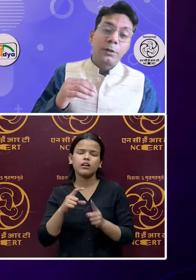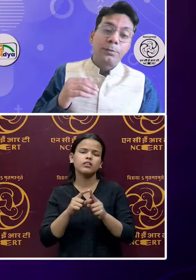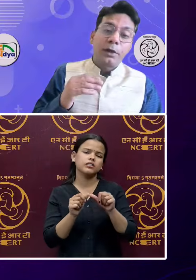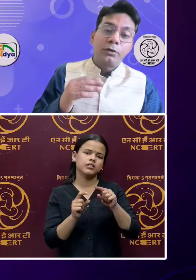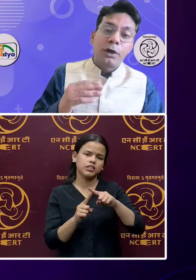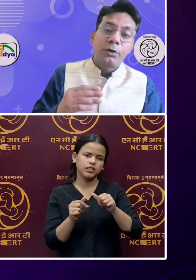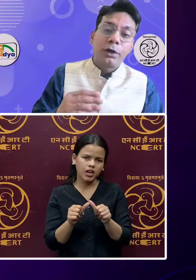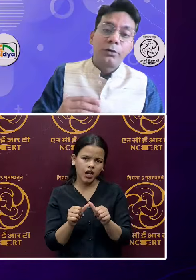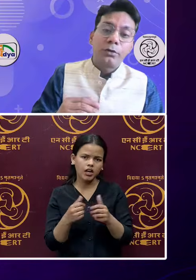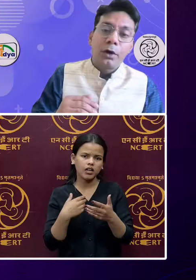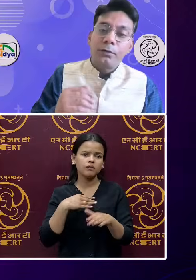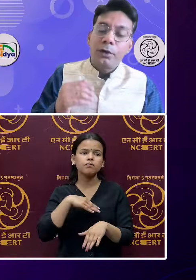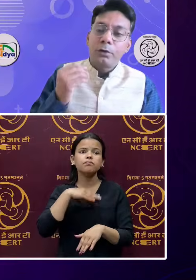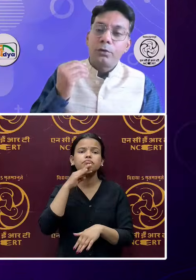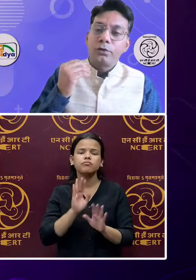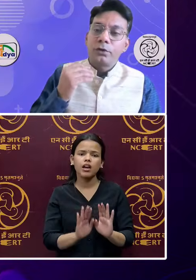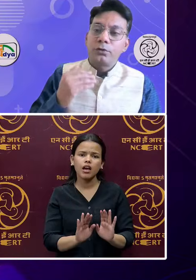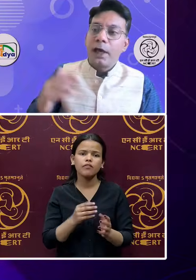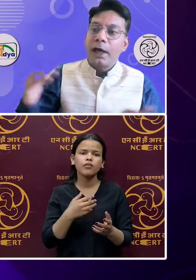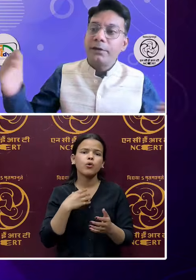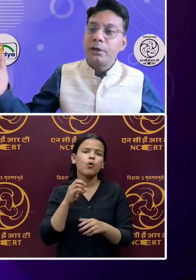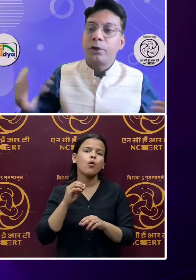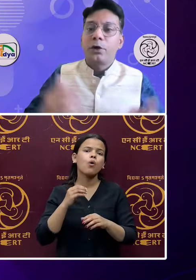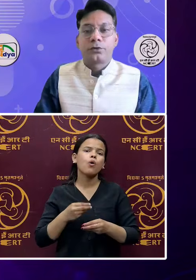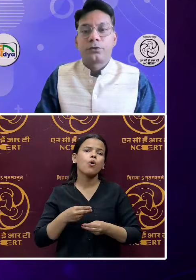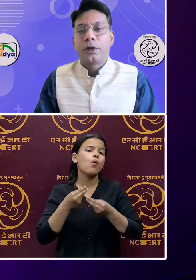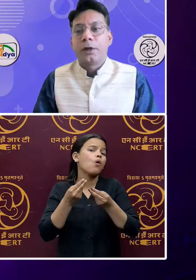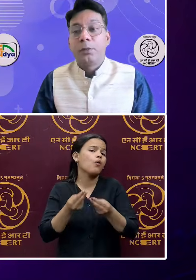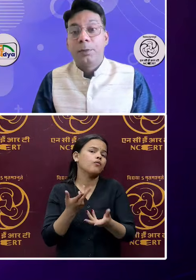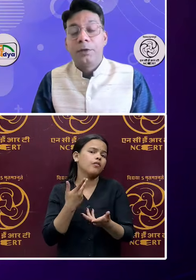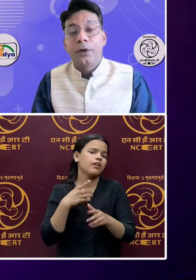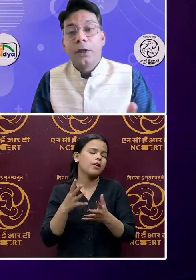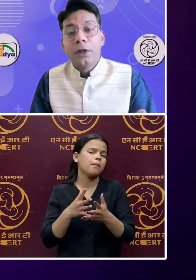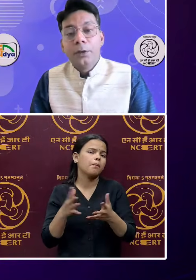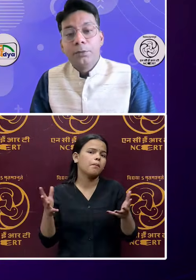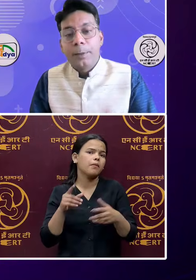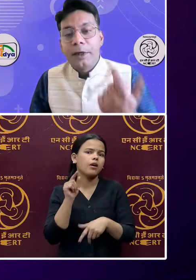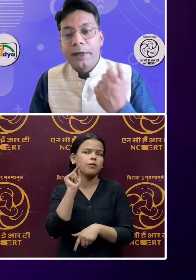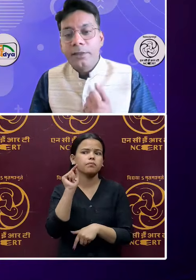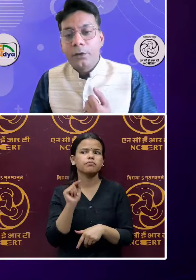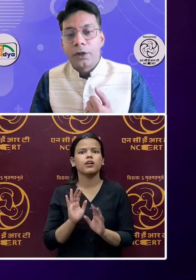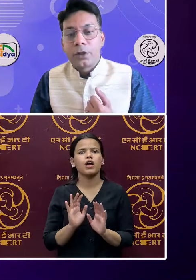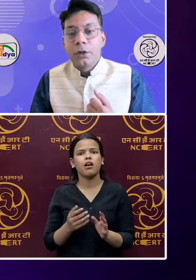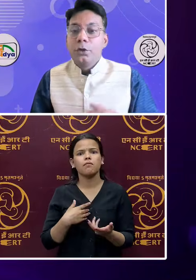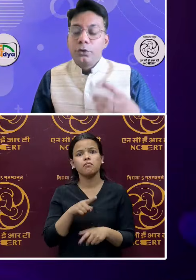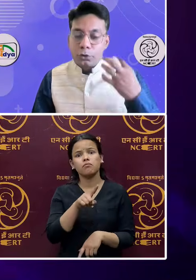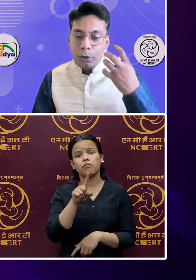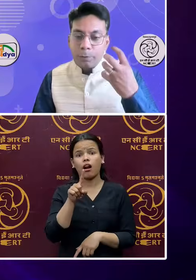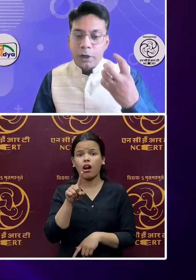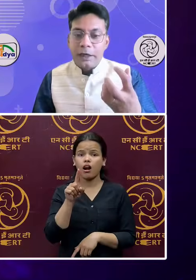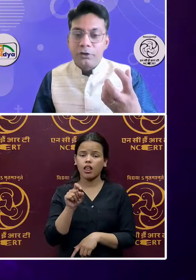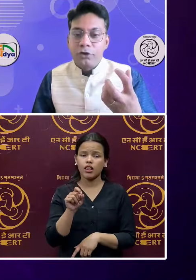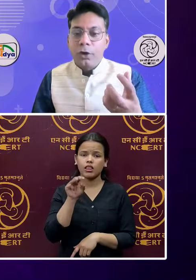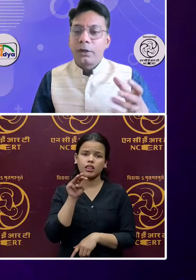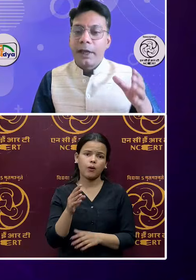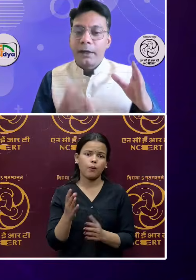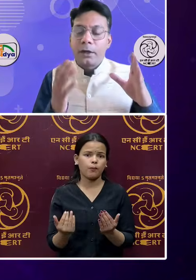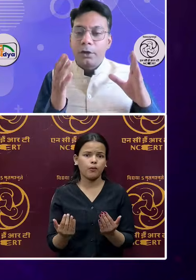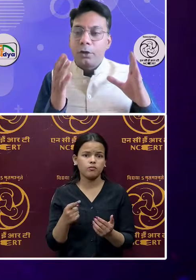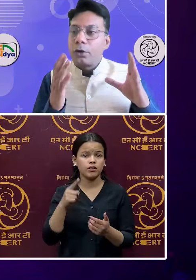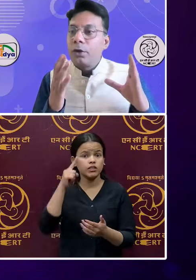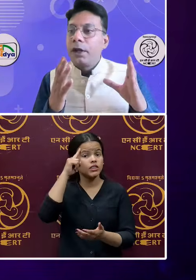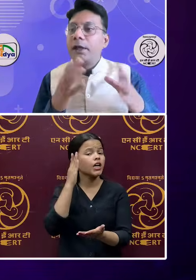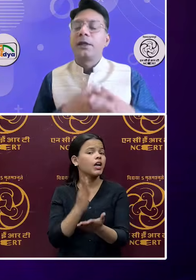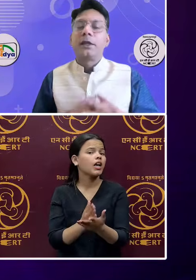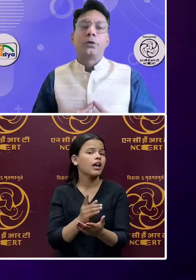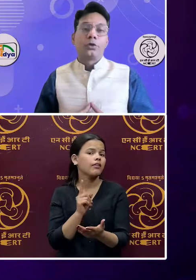for example, you are going to offer a courses to large number of students, maybe 10,000. So you have to ensure that